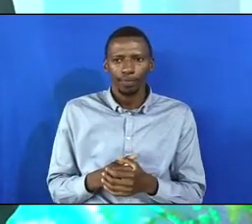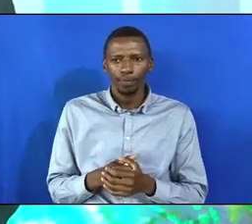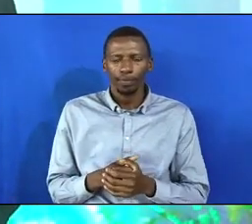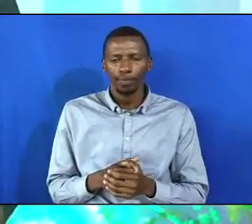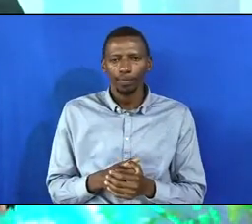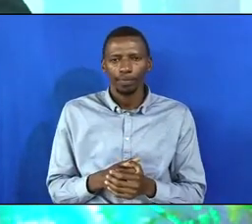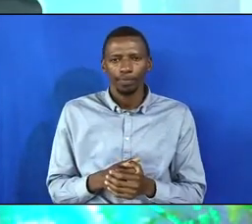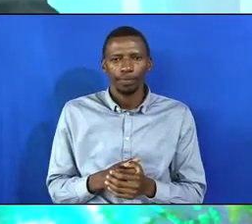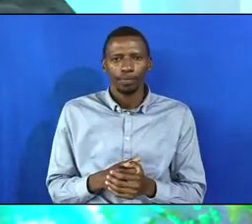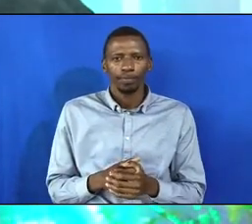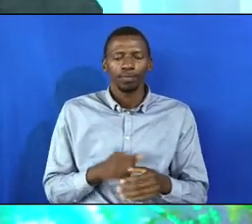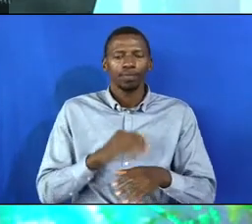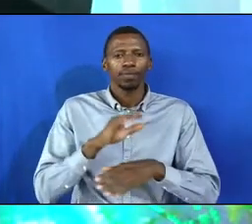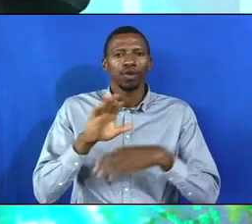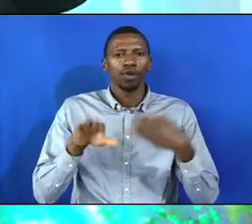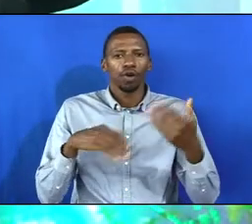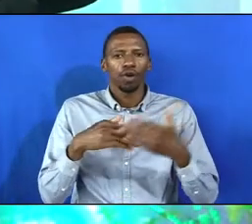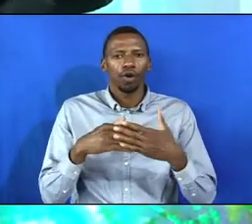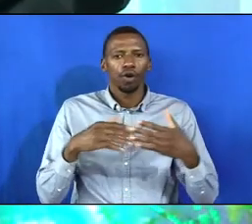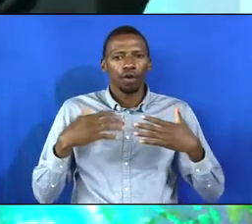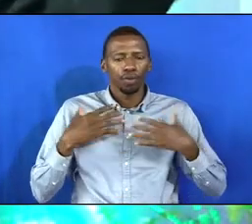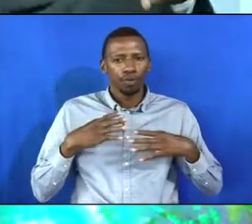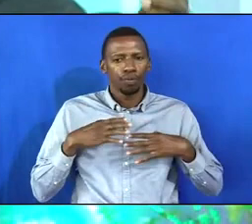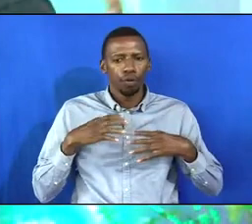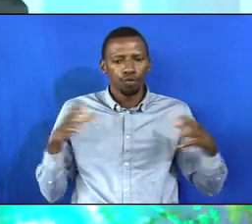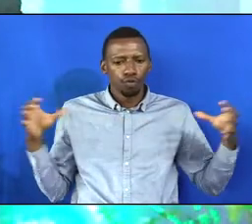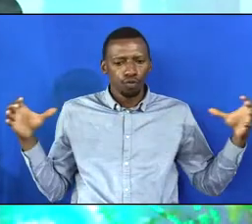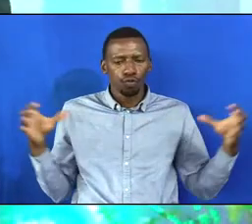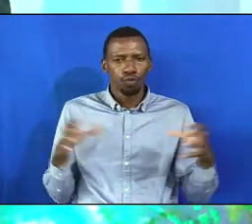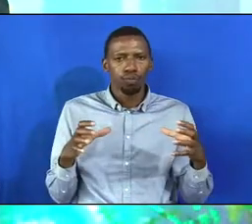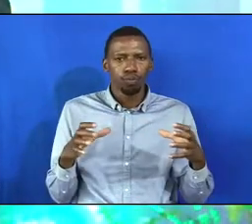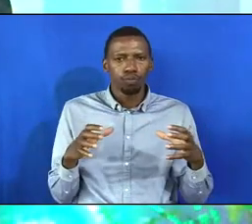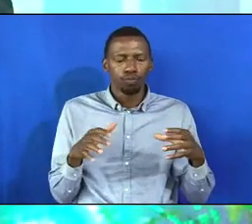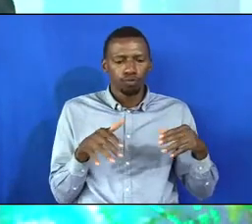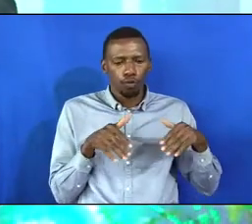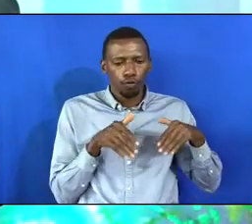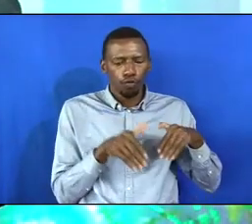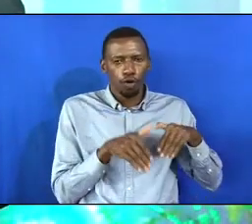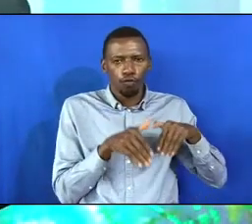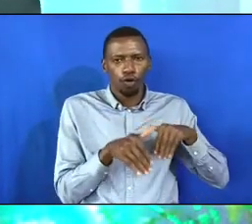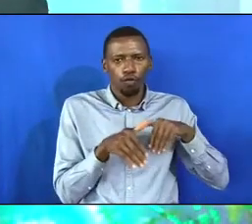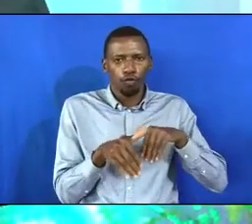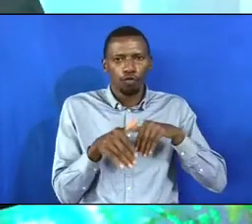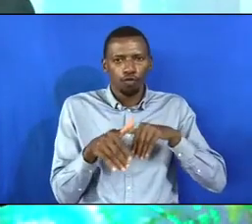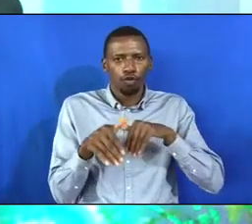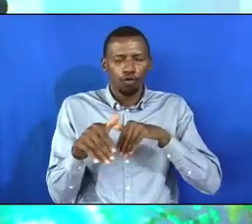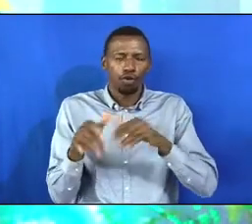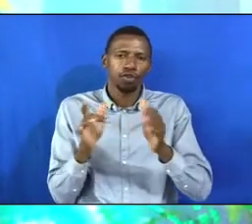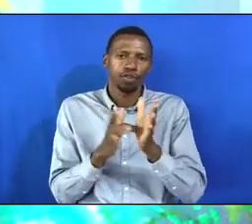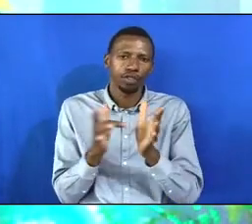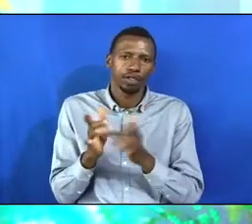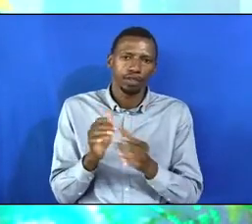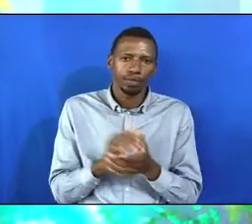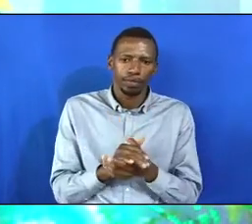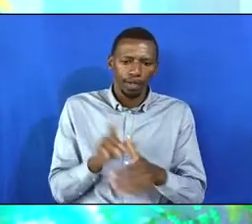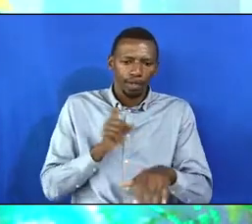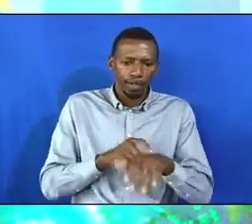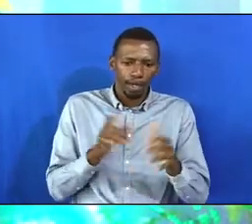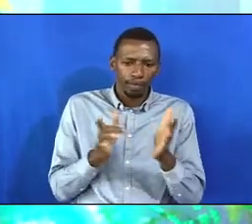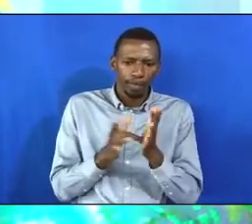And you know, all those crowds were following Jesus. So when Jesus